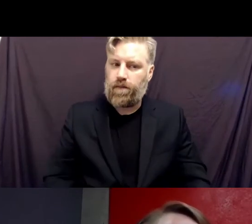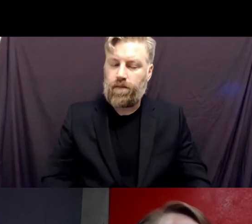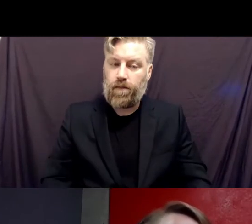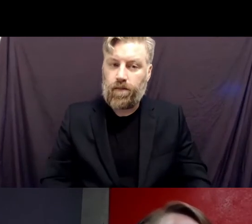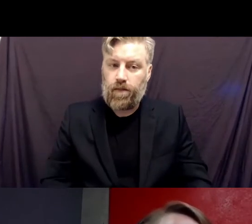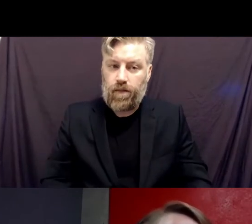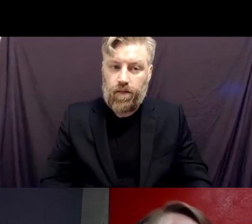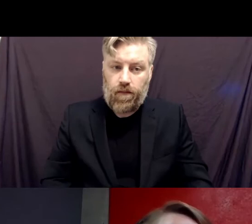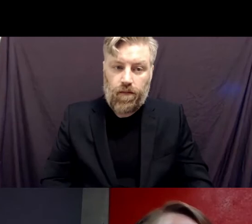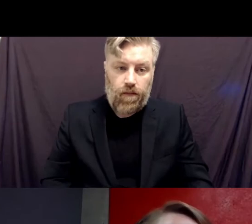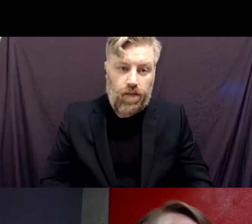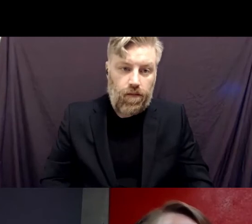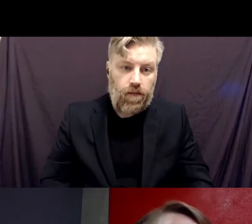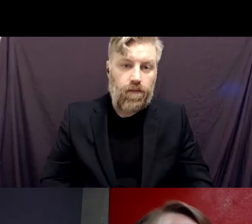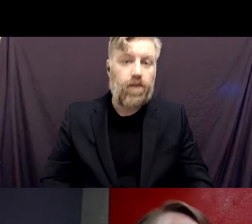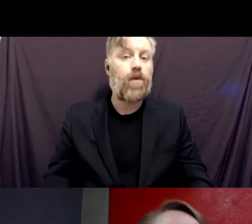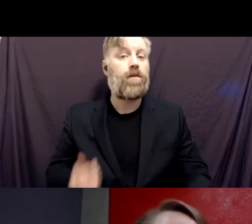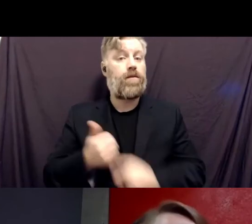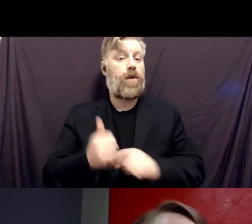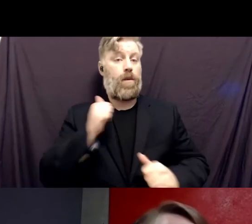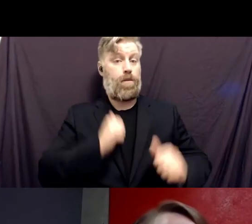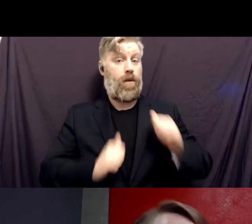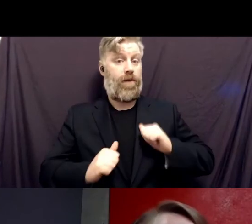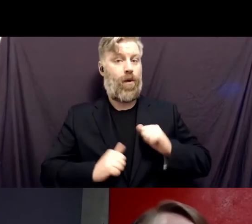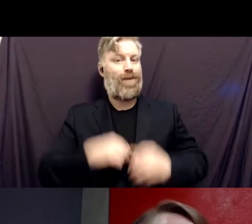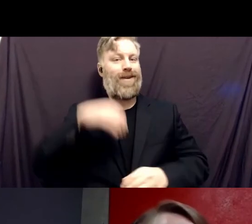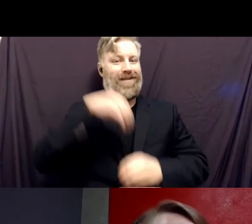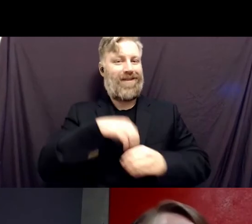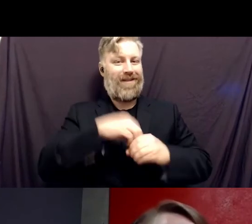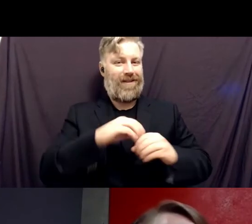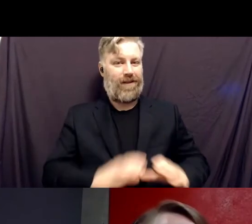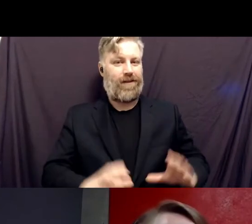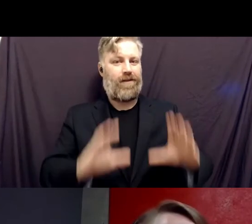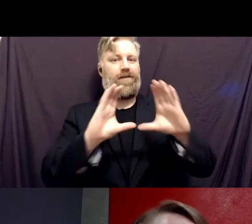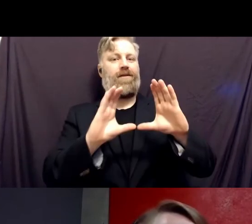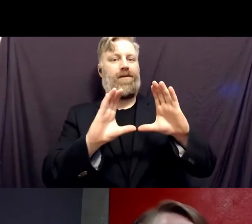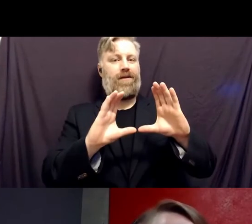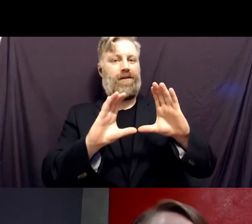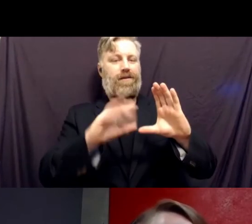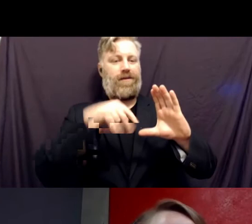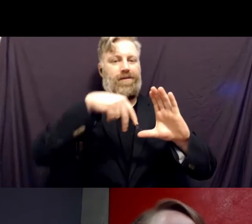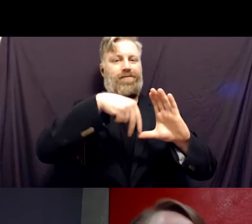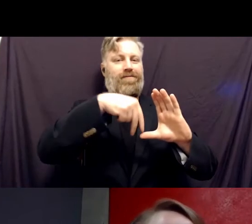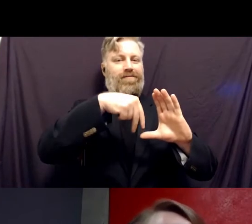did a performance within this lemniscate, and we